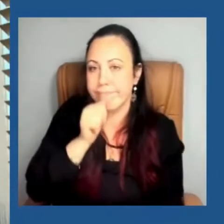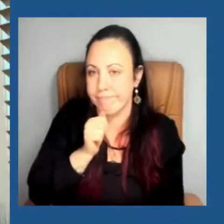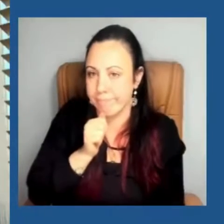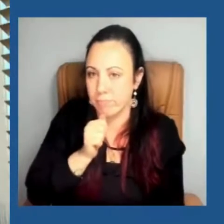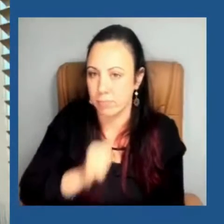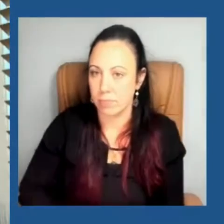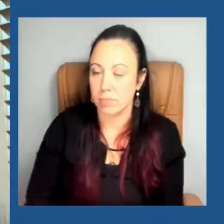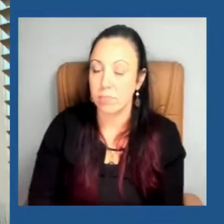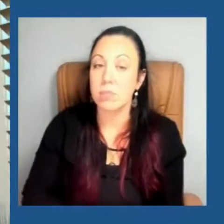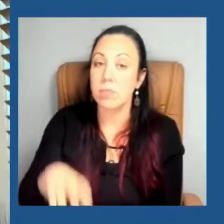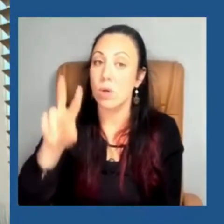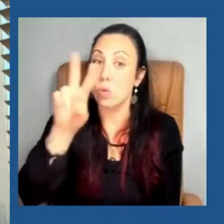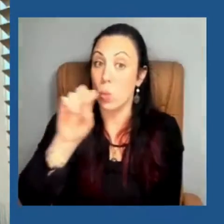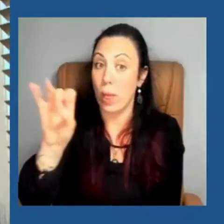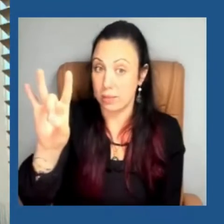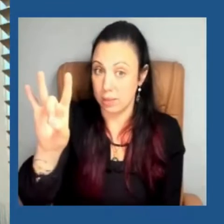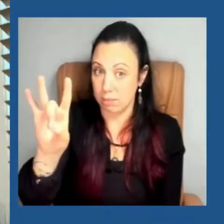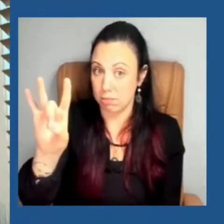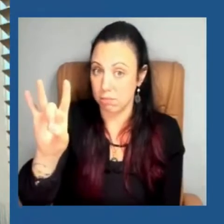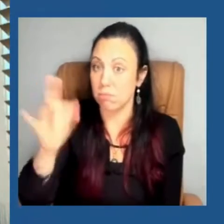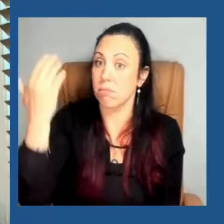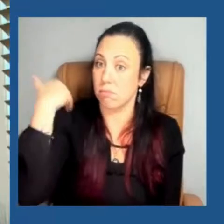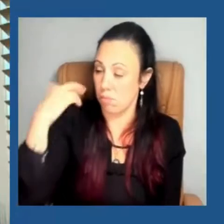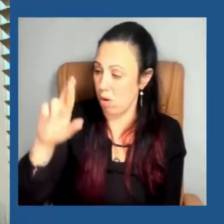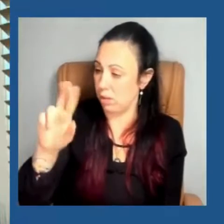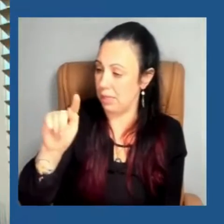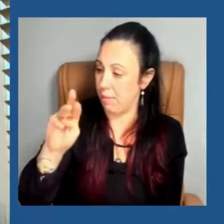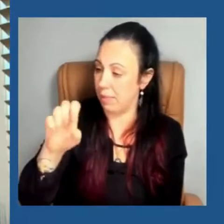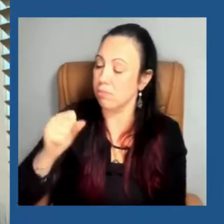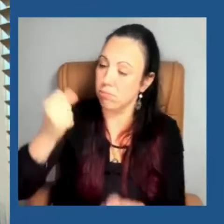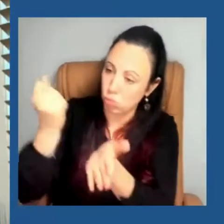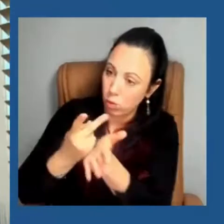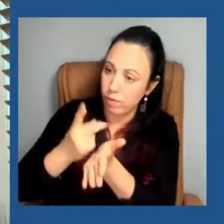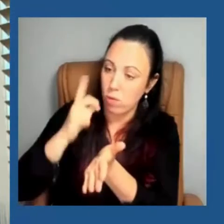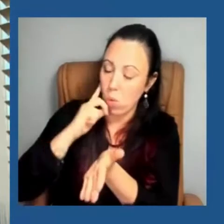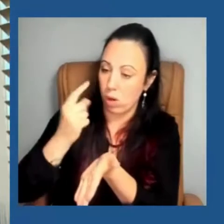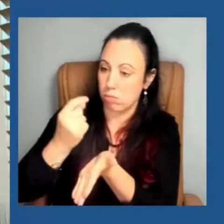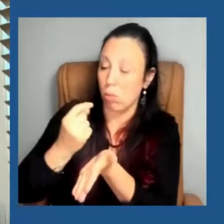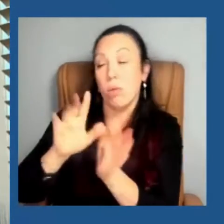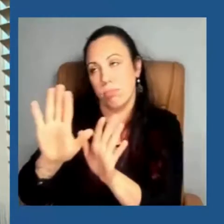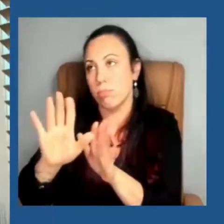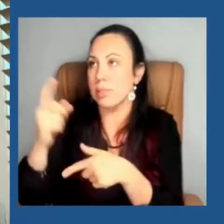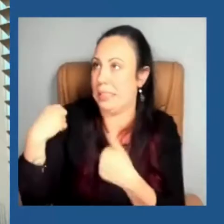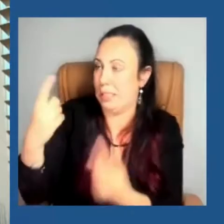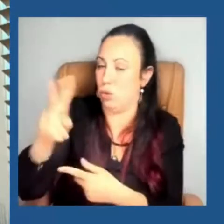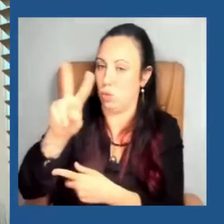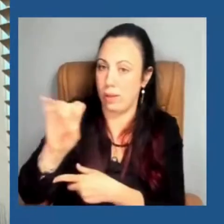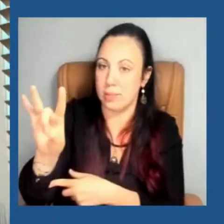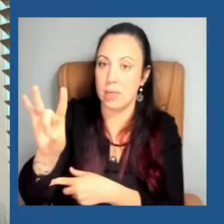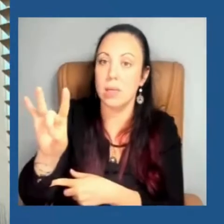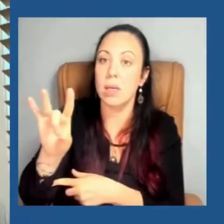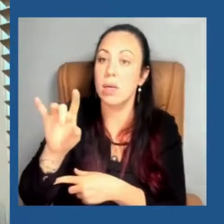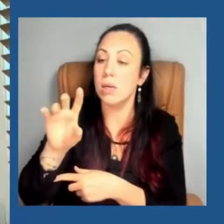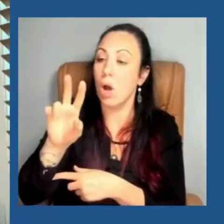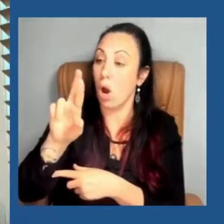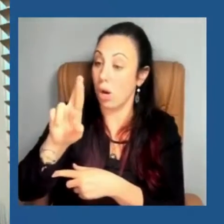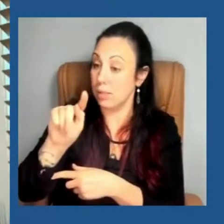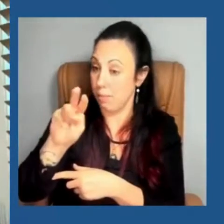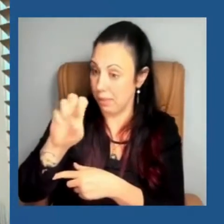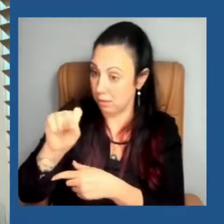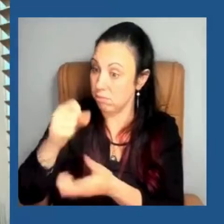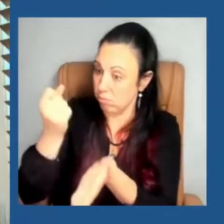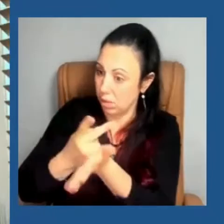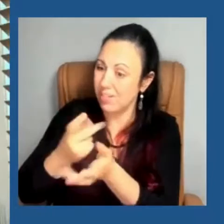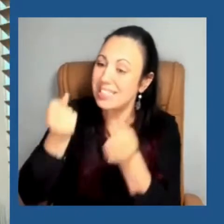In 2008, RTMS was cleared to treat, since 2008, RTMS has been cleared to treat several different types of